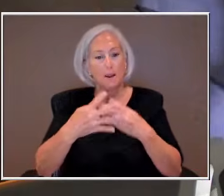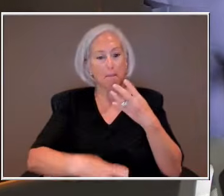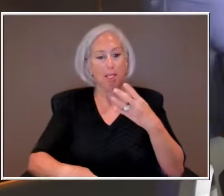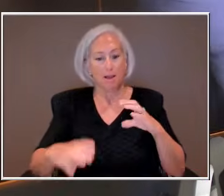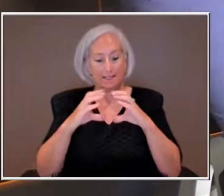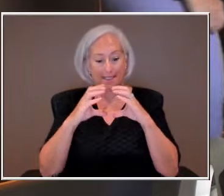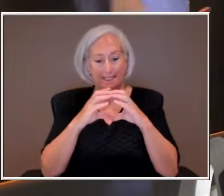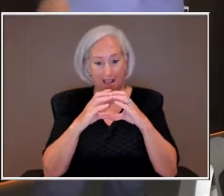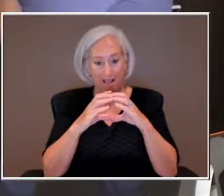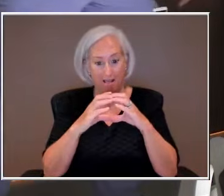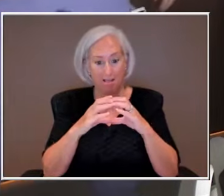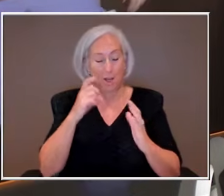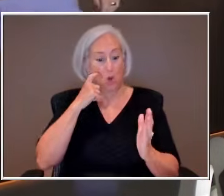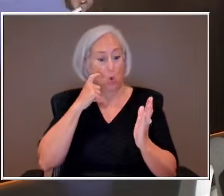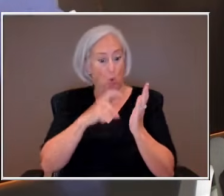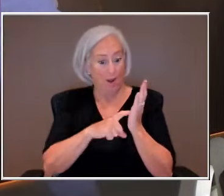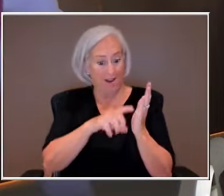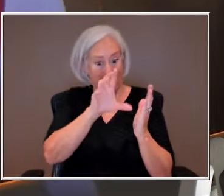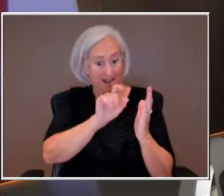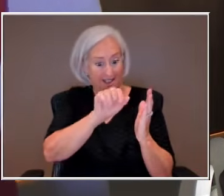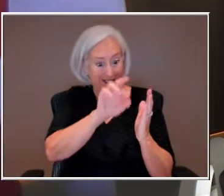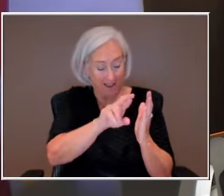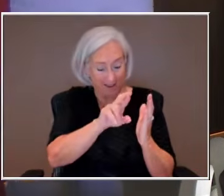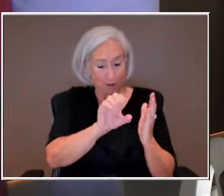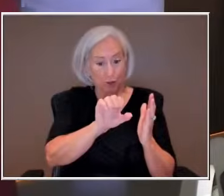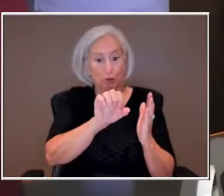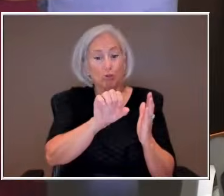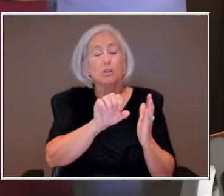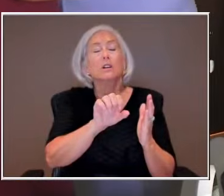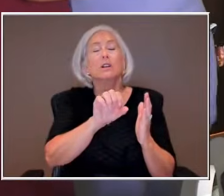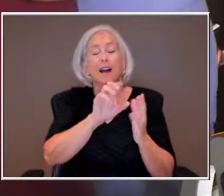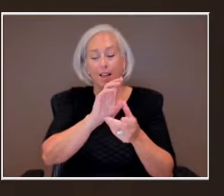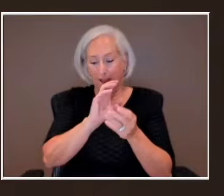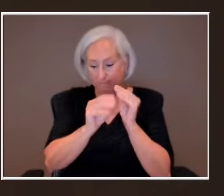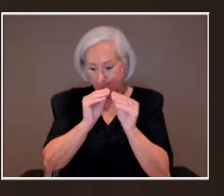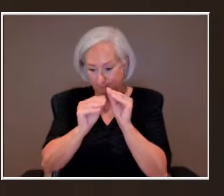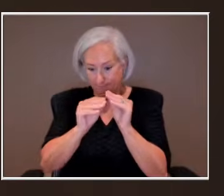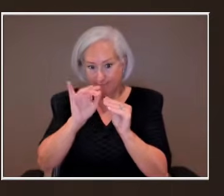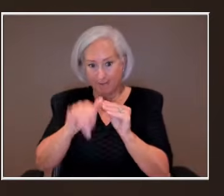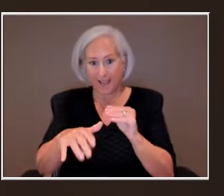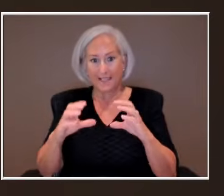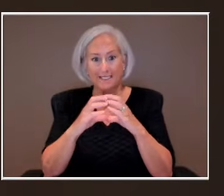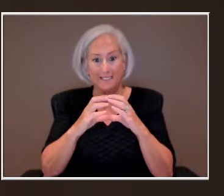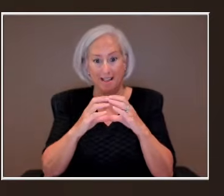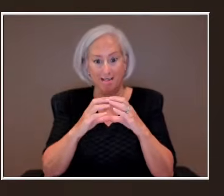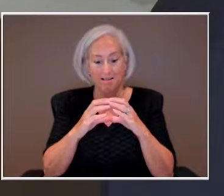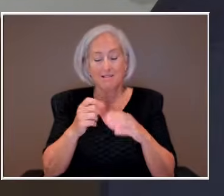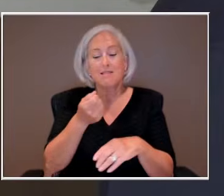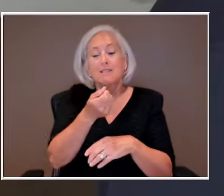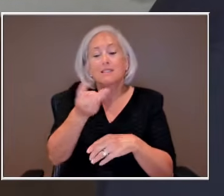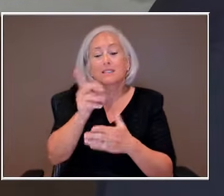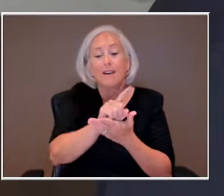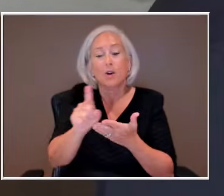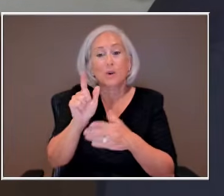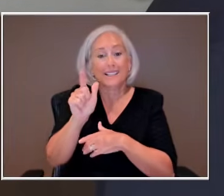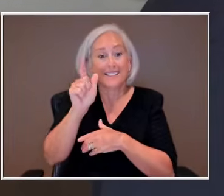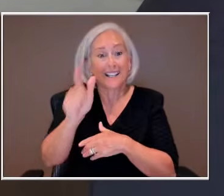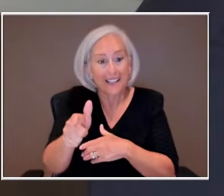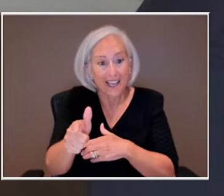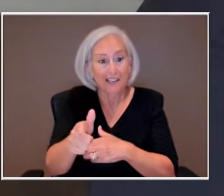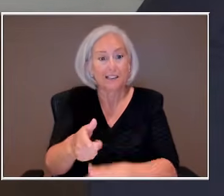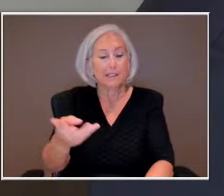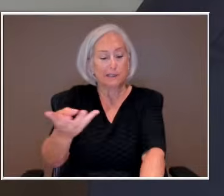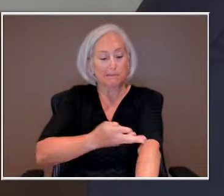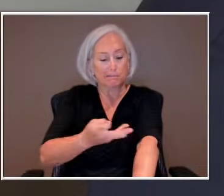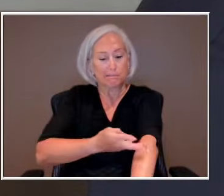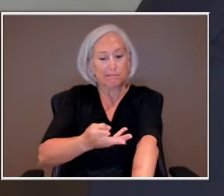the goodies. You ready? Weeks later, it was time to give Richard his re-engineered cancer-fighting cells back. Just see how fast it's